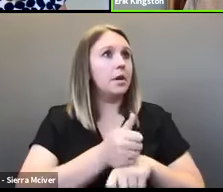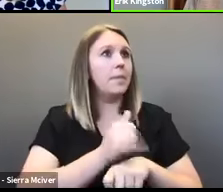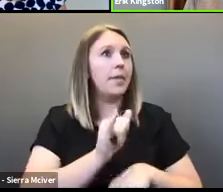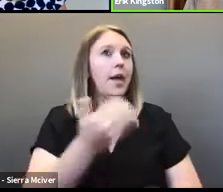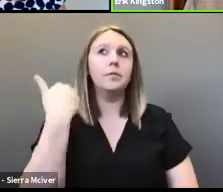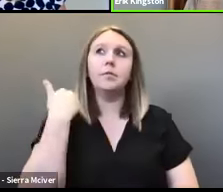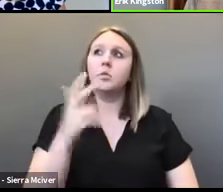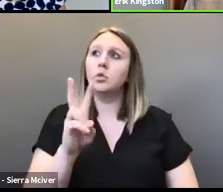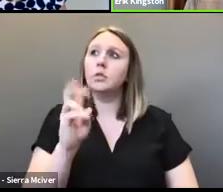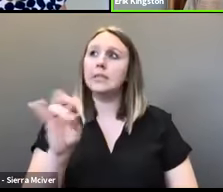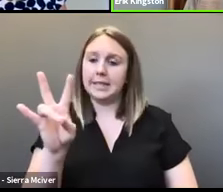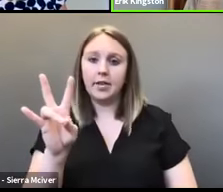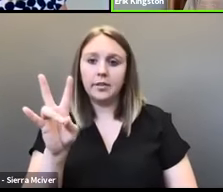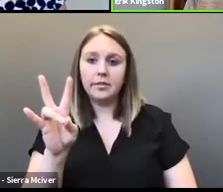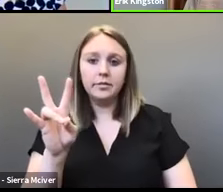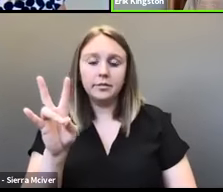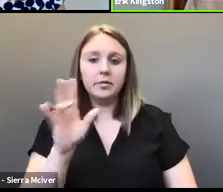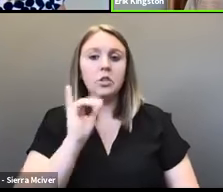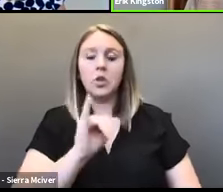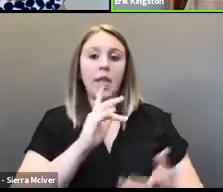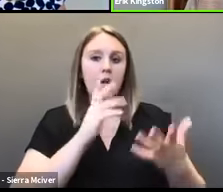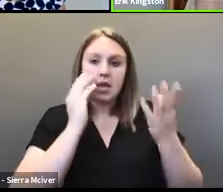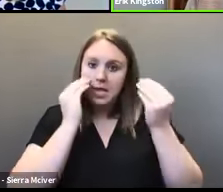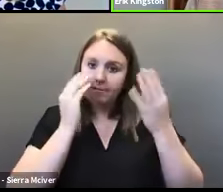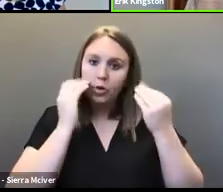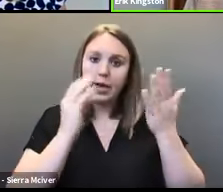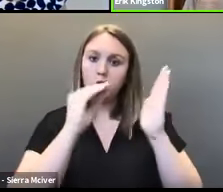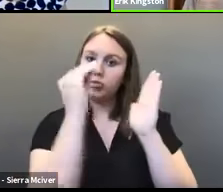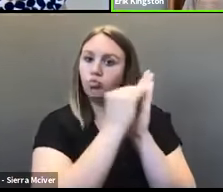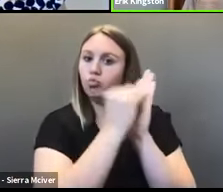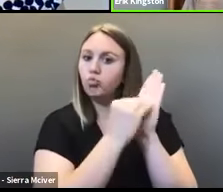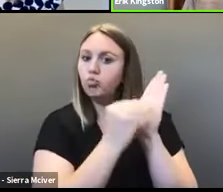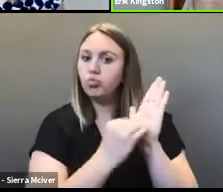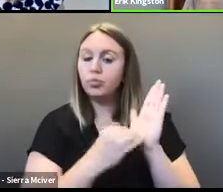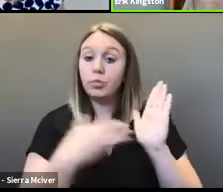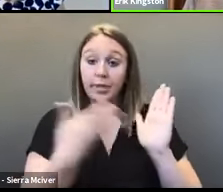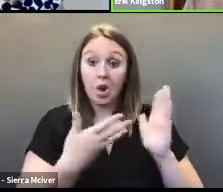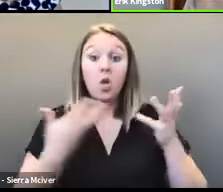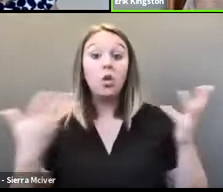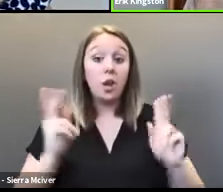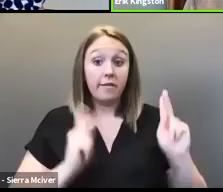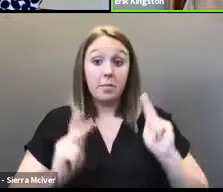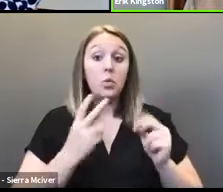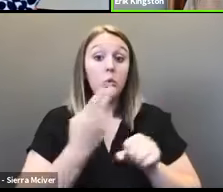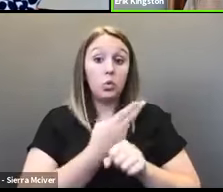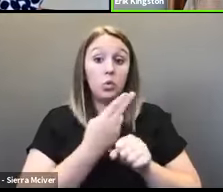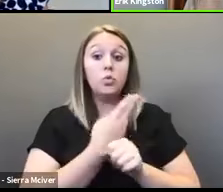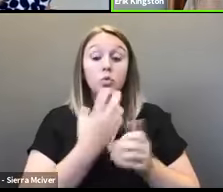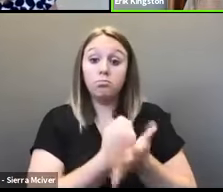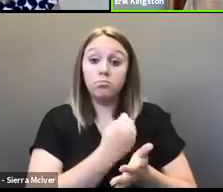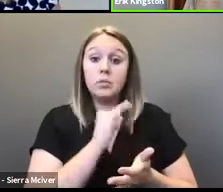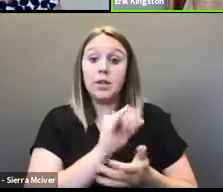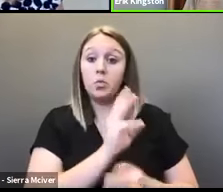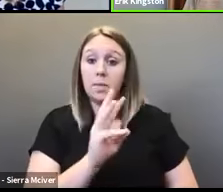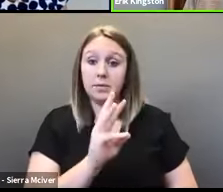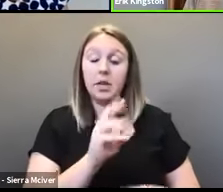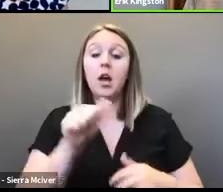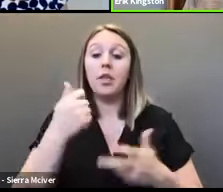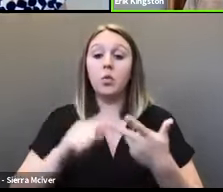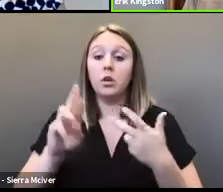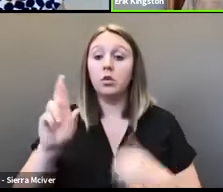Uh, so it's a, it's really just a clearing house of information. It gets a lot of traffic, surprisingly. Um, the other one is ramp